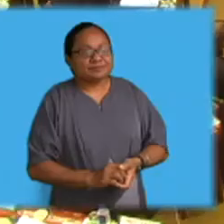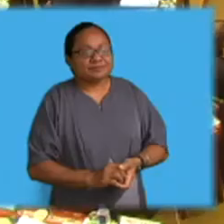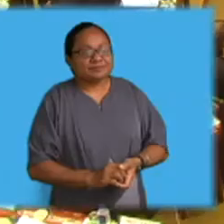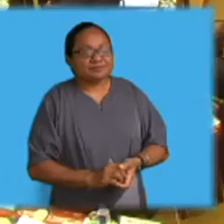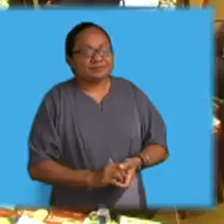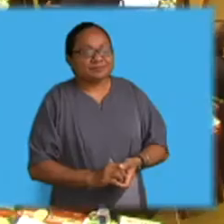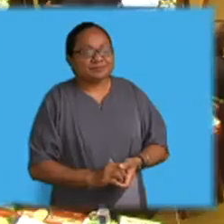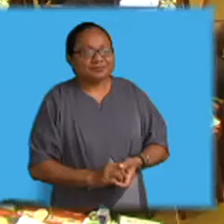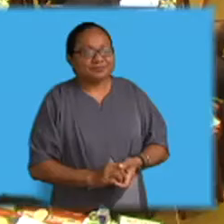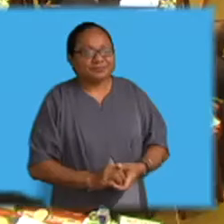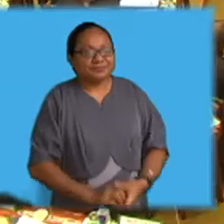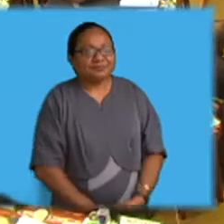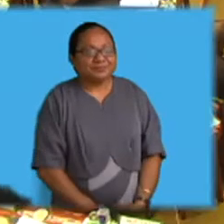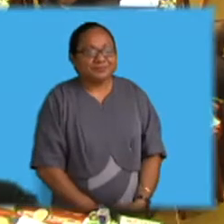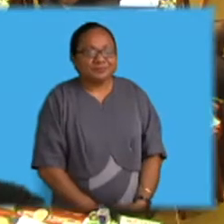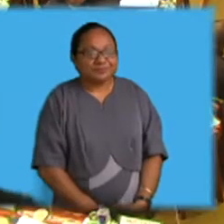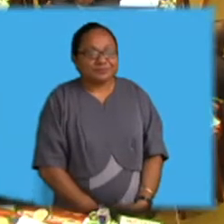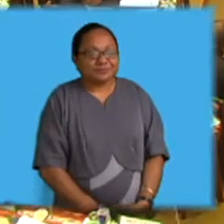Thank you.